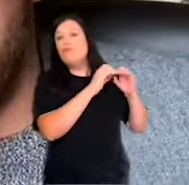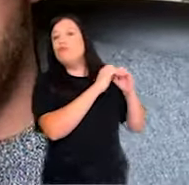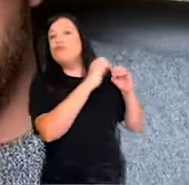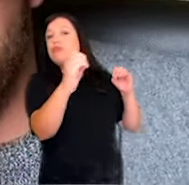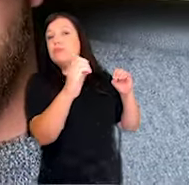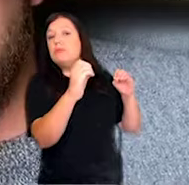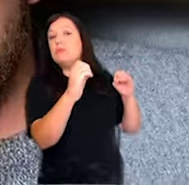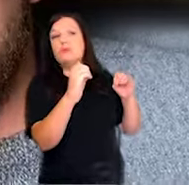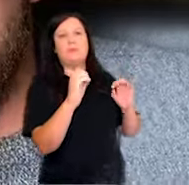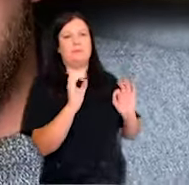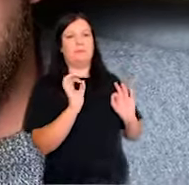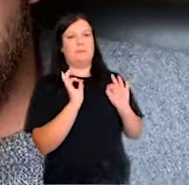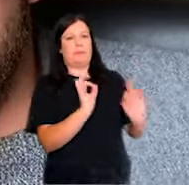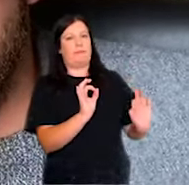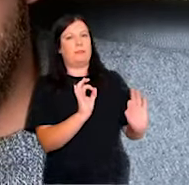Splendid.